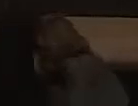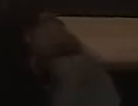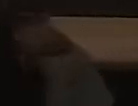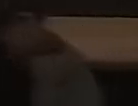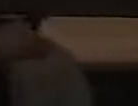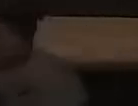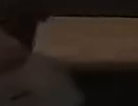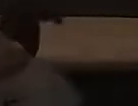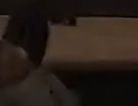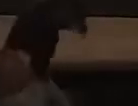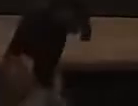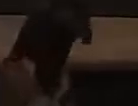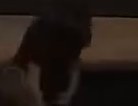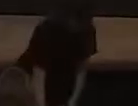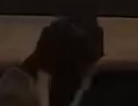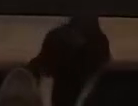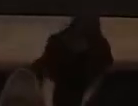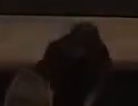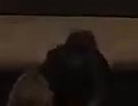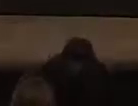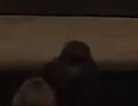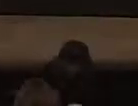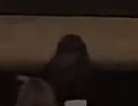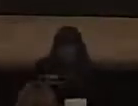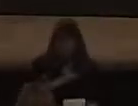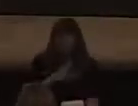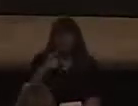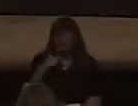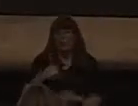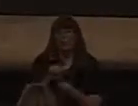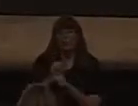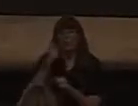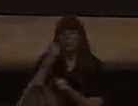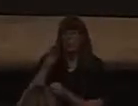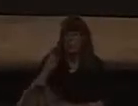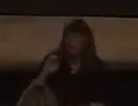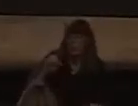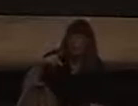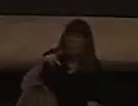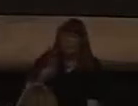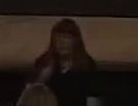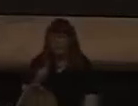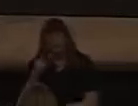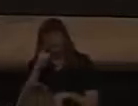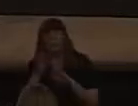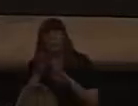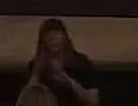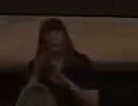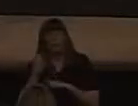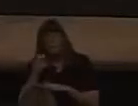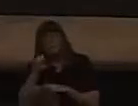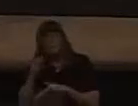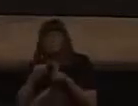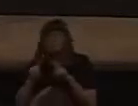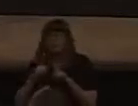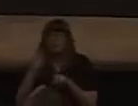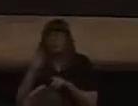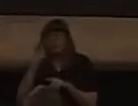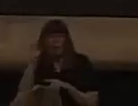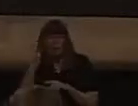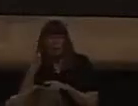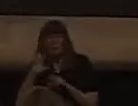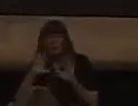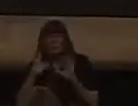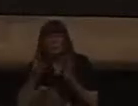As Commissioner Khaleesi said, we worked with the Mayor's Office for People with Disabilities to run a series of focus groups with adults